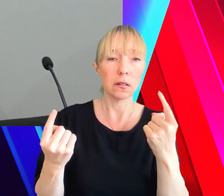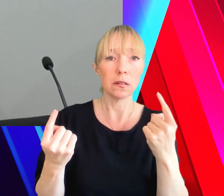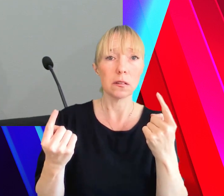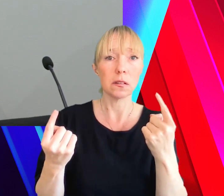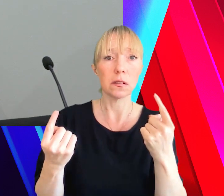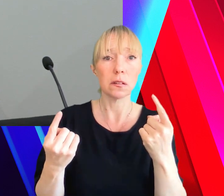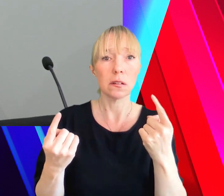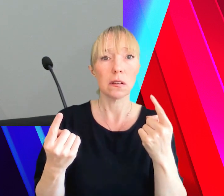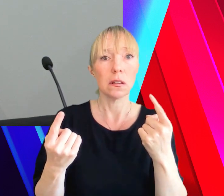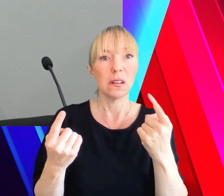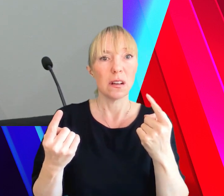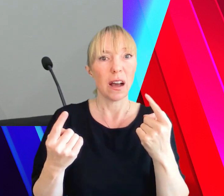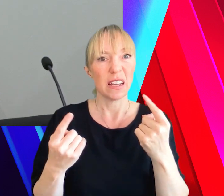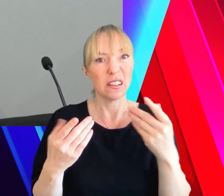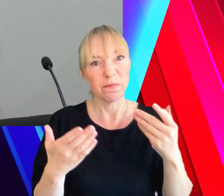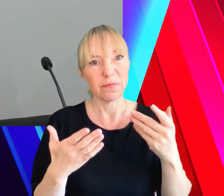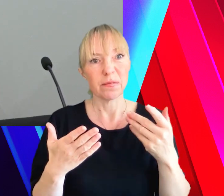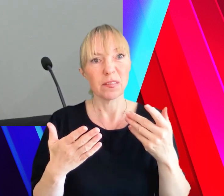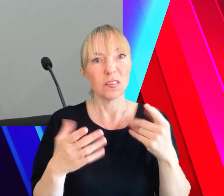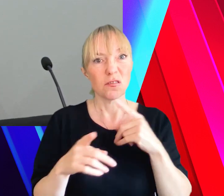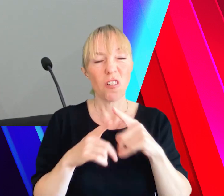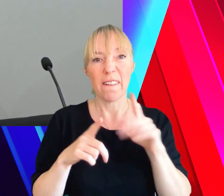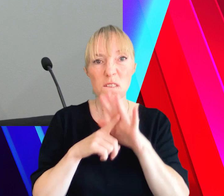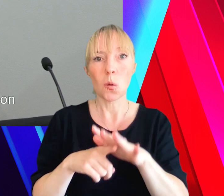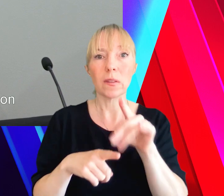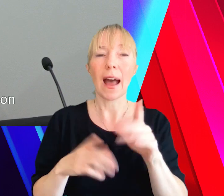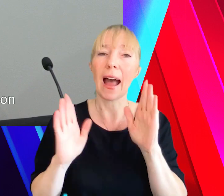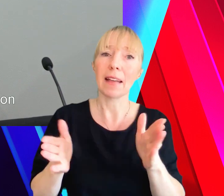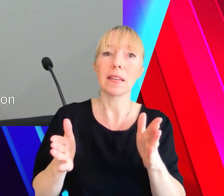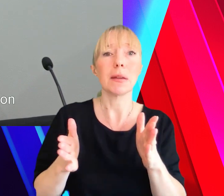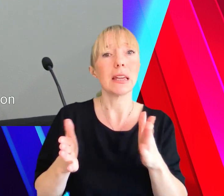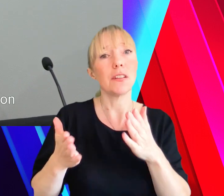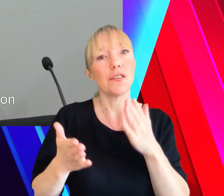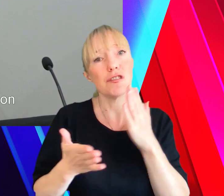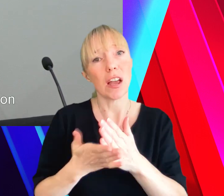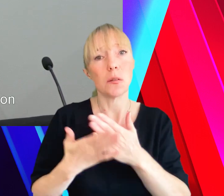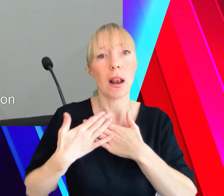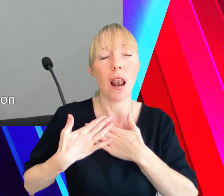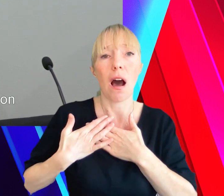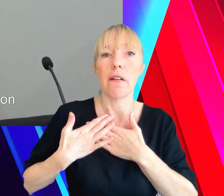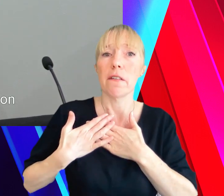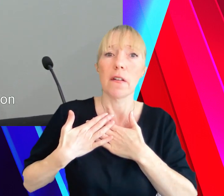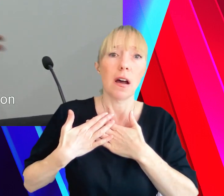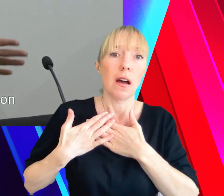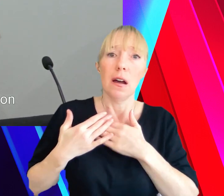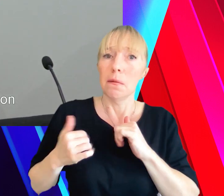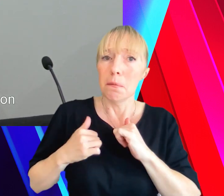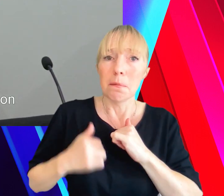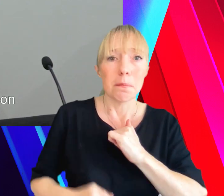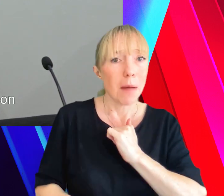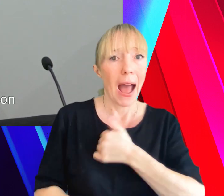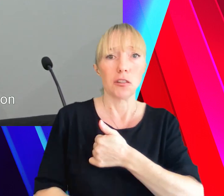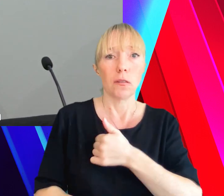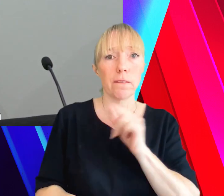I think you can't shoehorn that. I think that's got to be something that comes from genuine love and passion for whatever it is